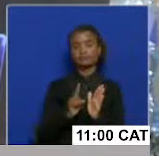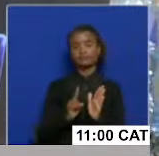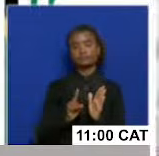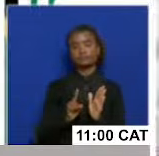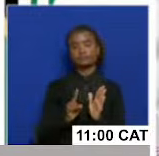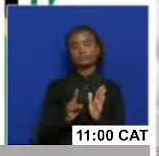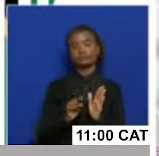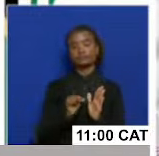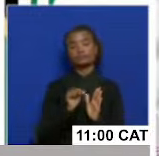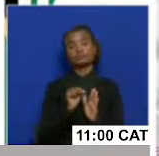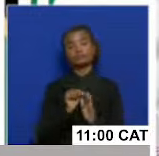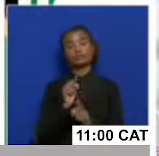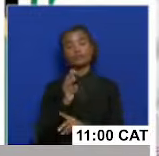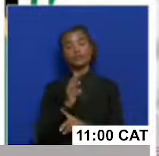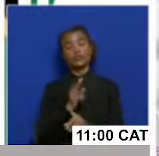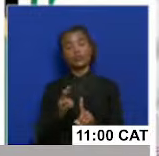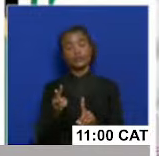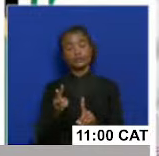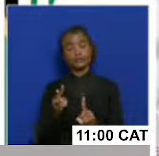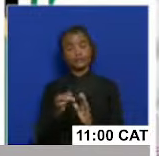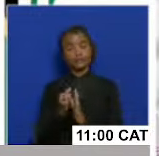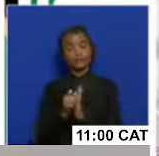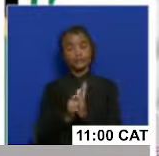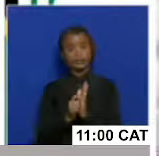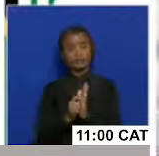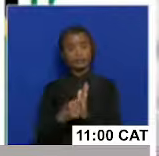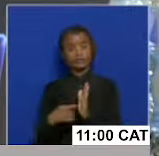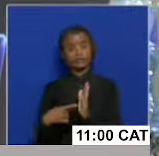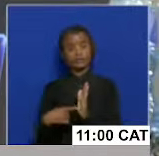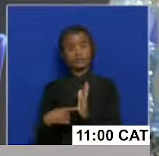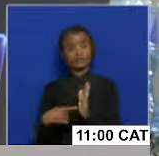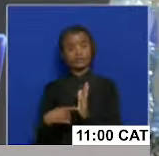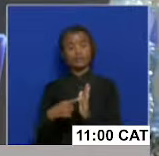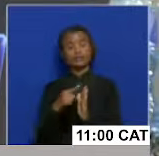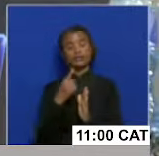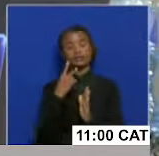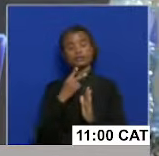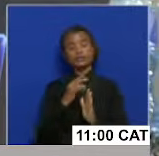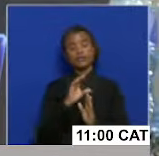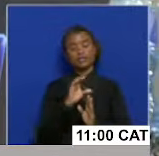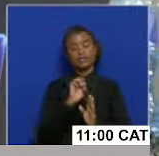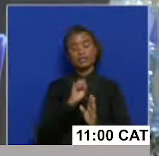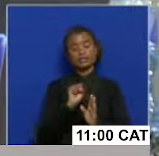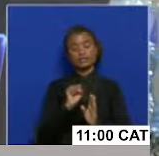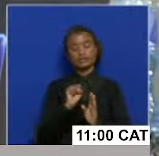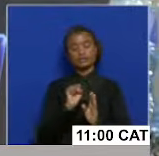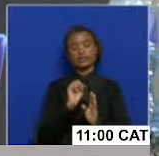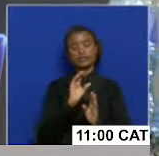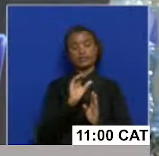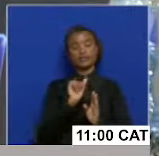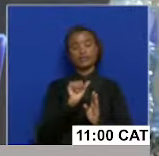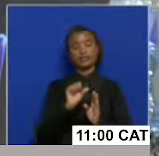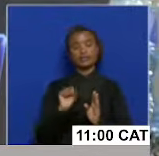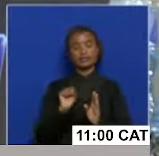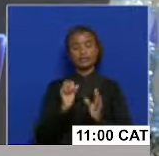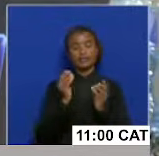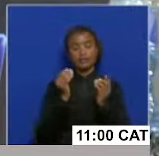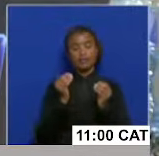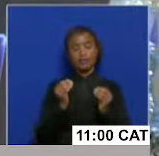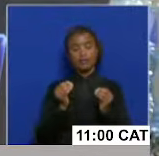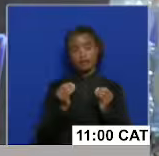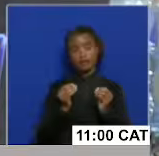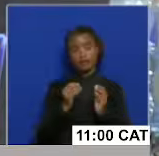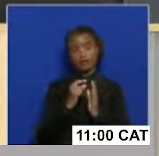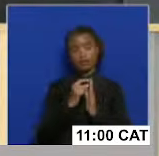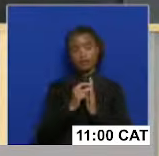take you through, but you will see the CAS number at the top of the page. Maybe before you do Yes. that, let me ask a